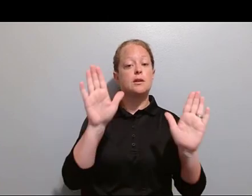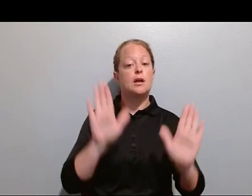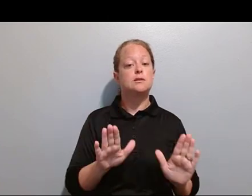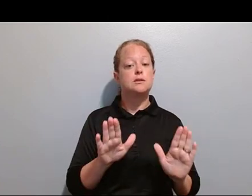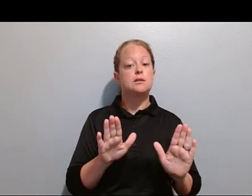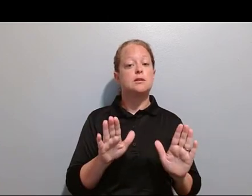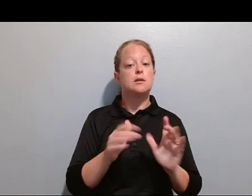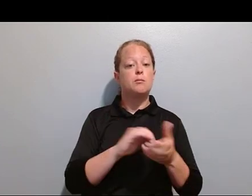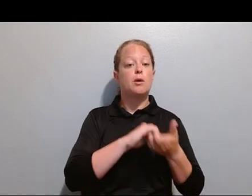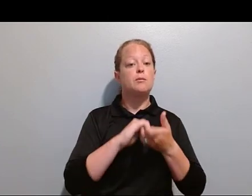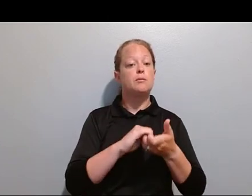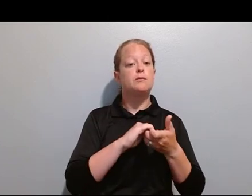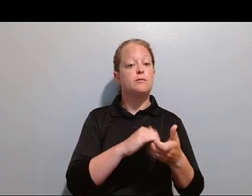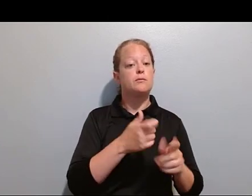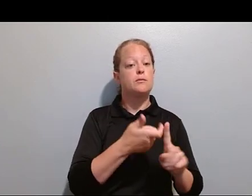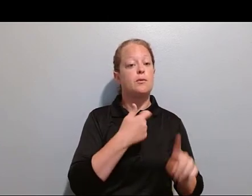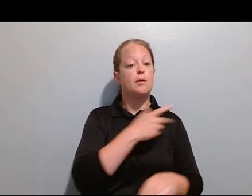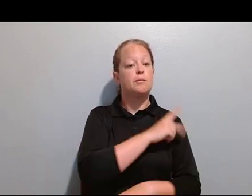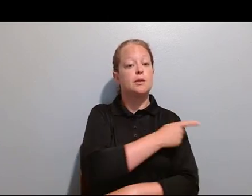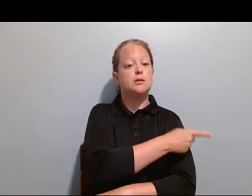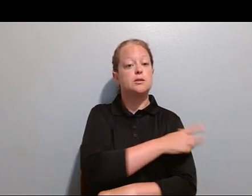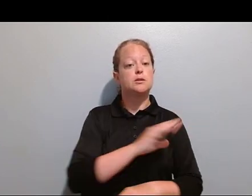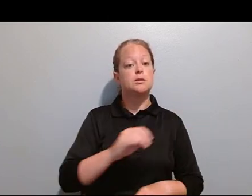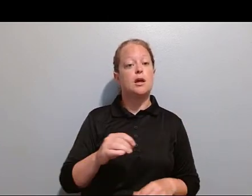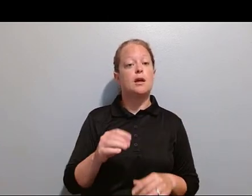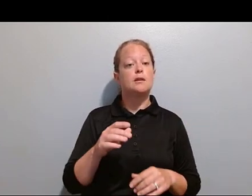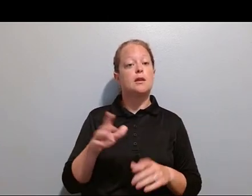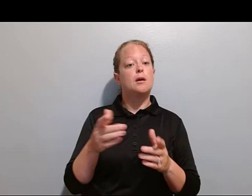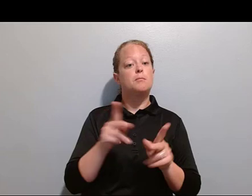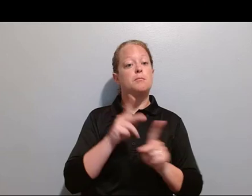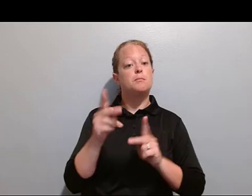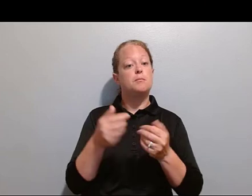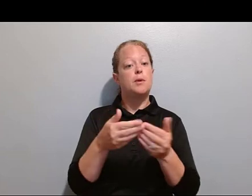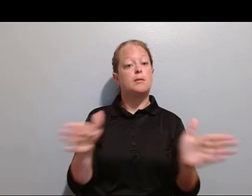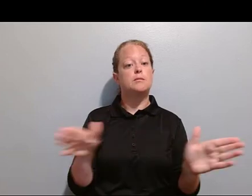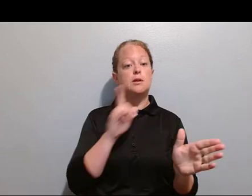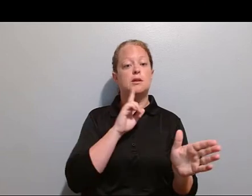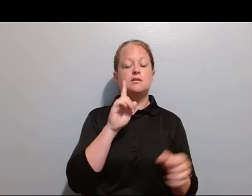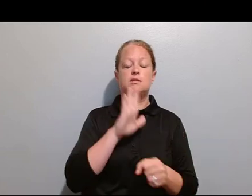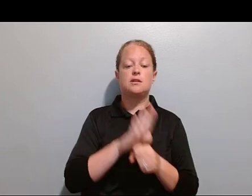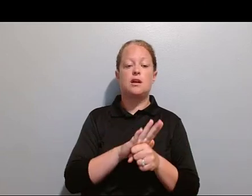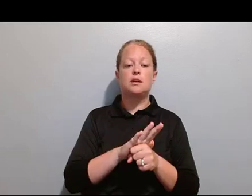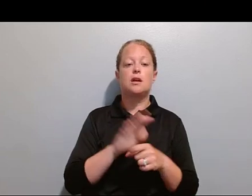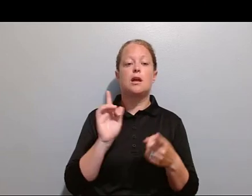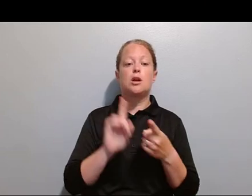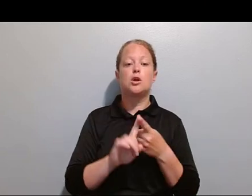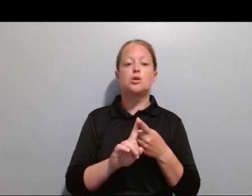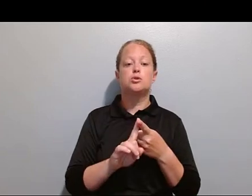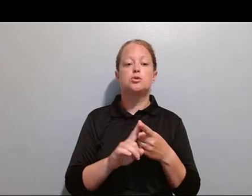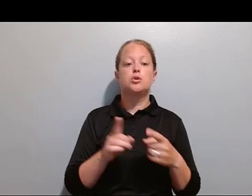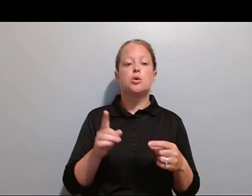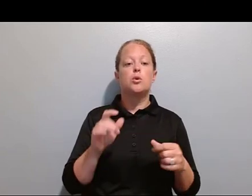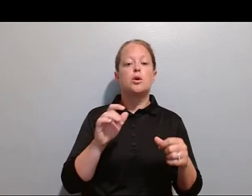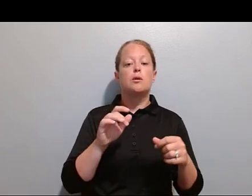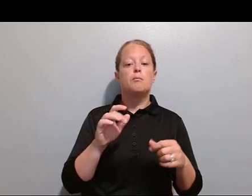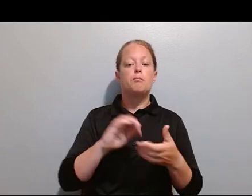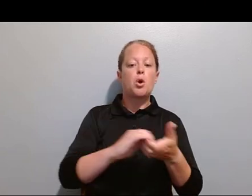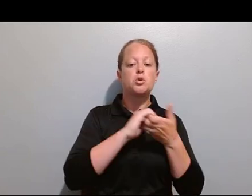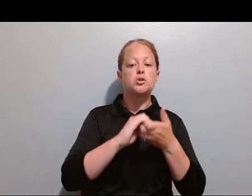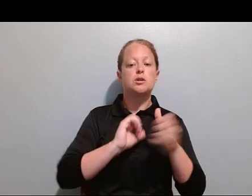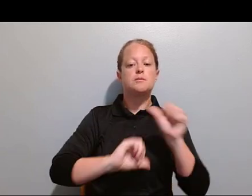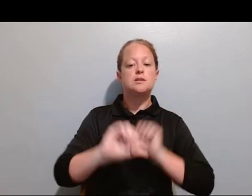with Patients and the Public, one of the largest organizations dedicated to partnership science and practice in Canada, he is